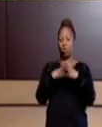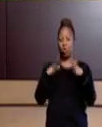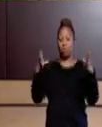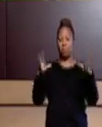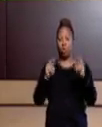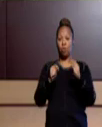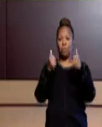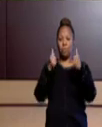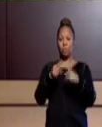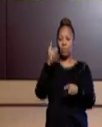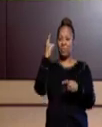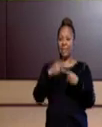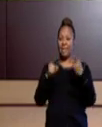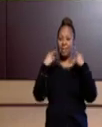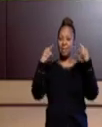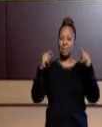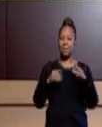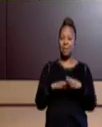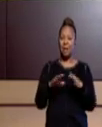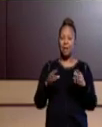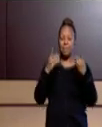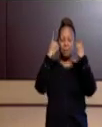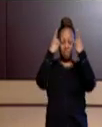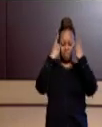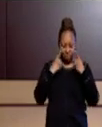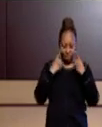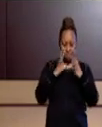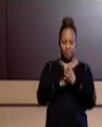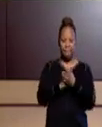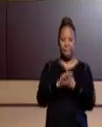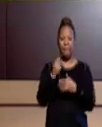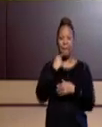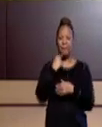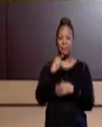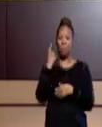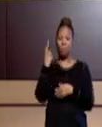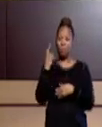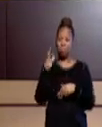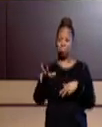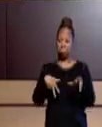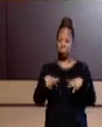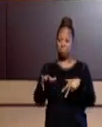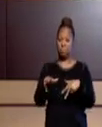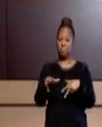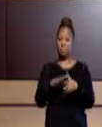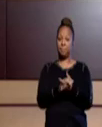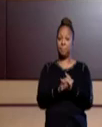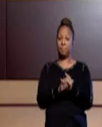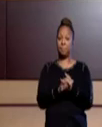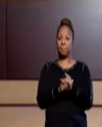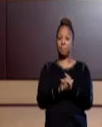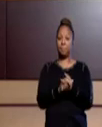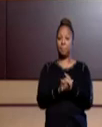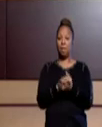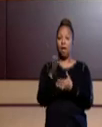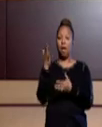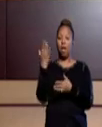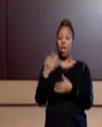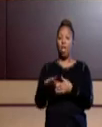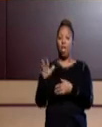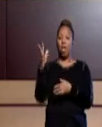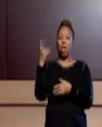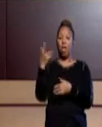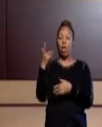when they can't accomplish it, they get discouraged and depressed about it. I say take one step. You know, habits take, 14, 20 days